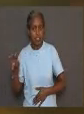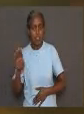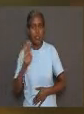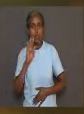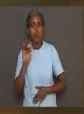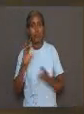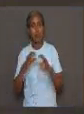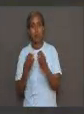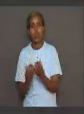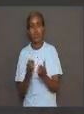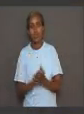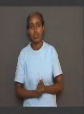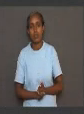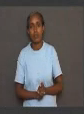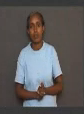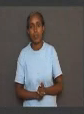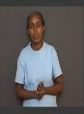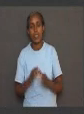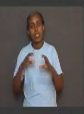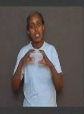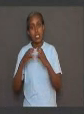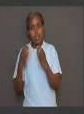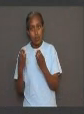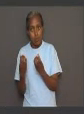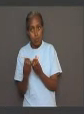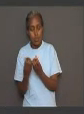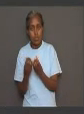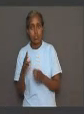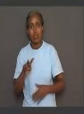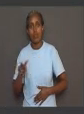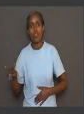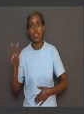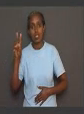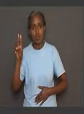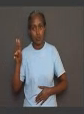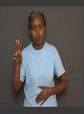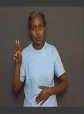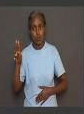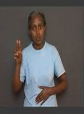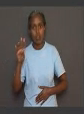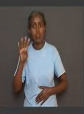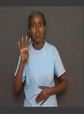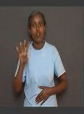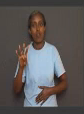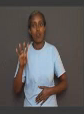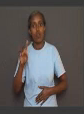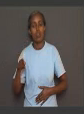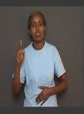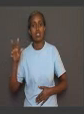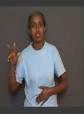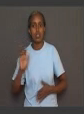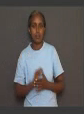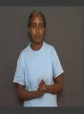components. The components of vector U are 4,